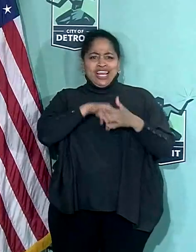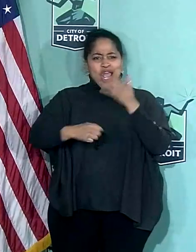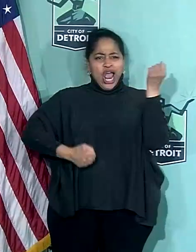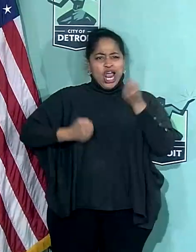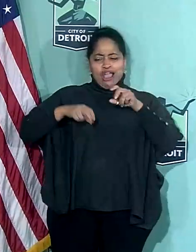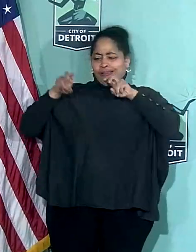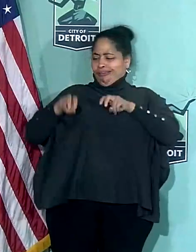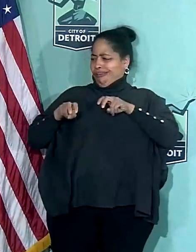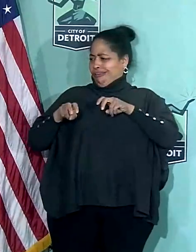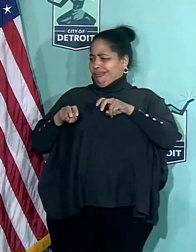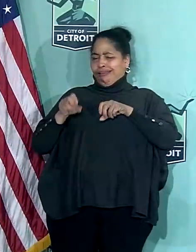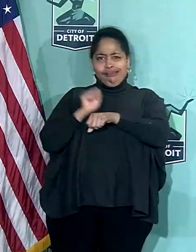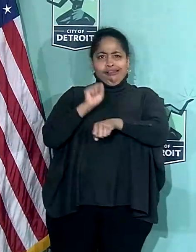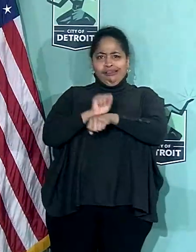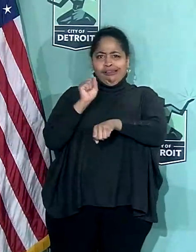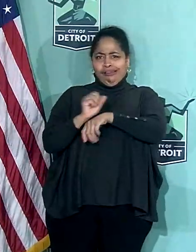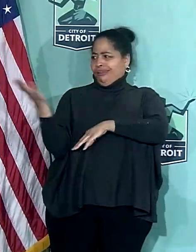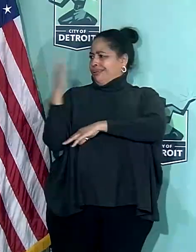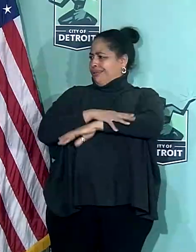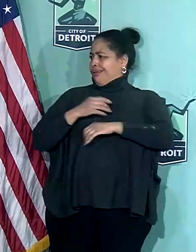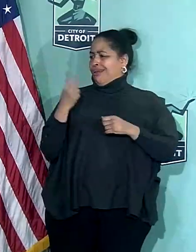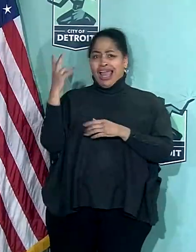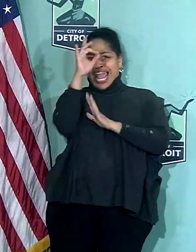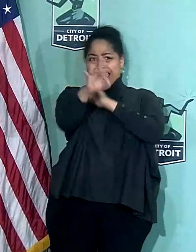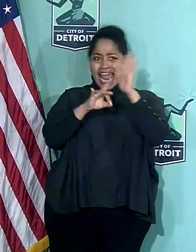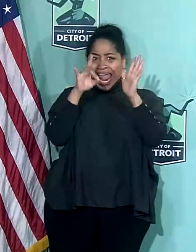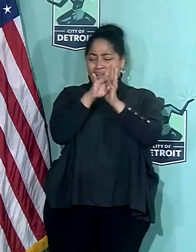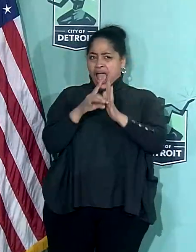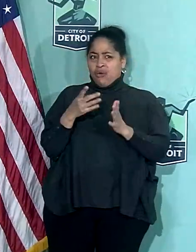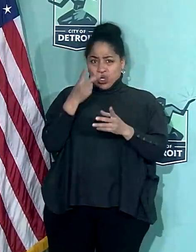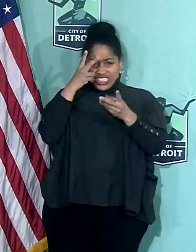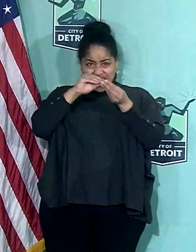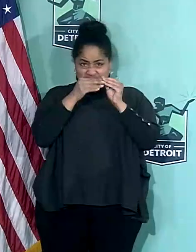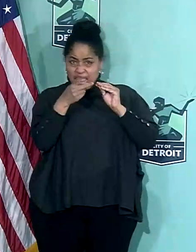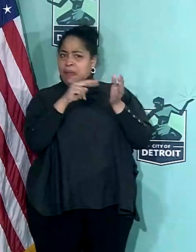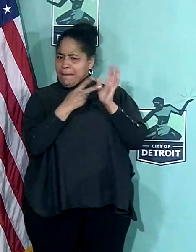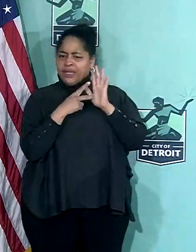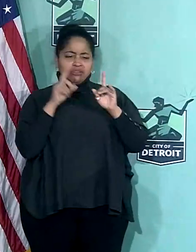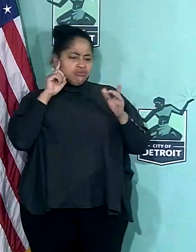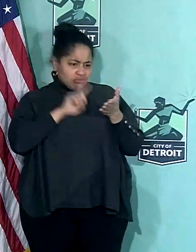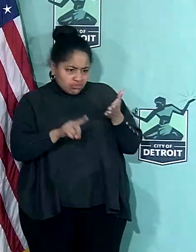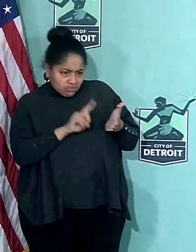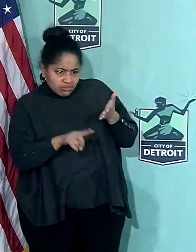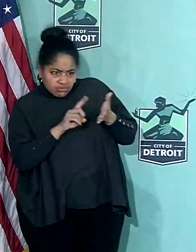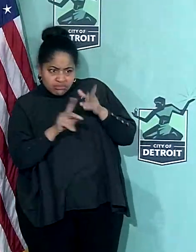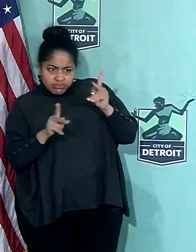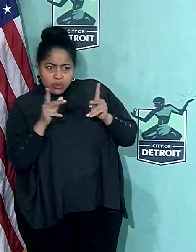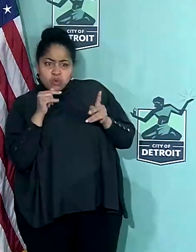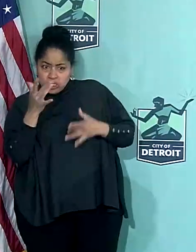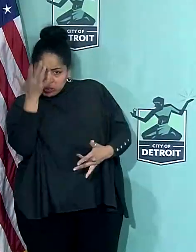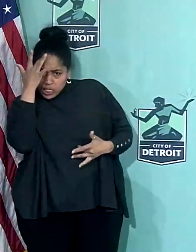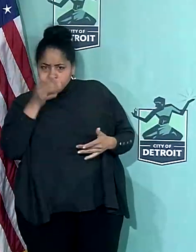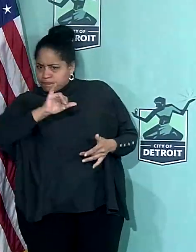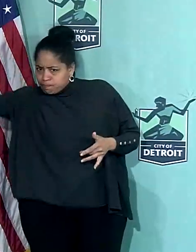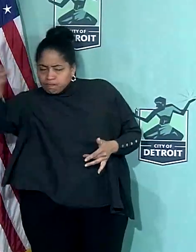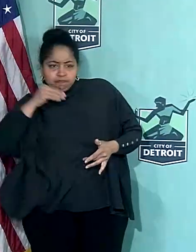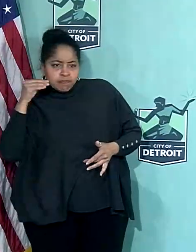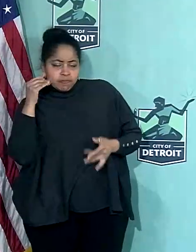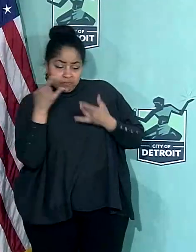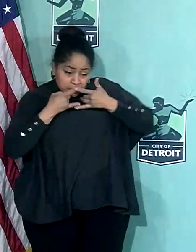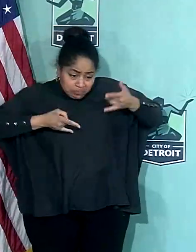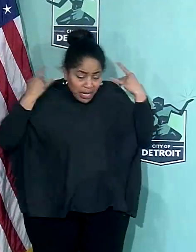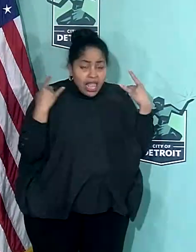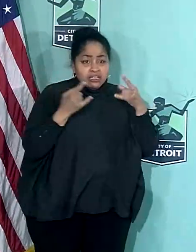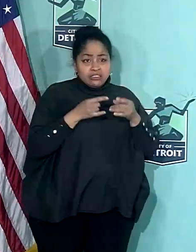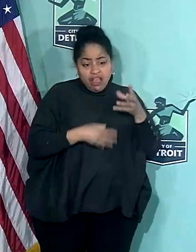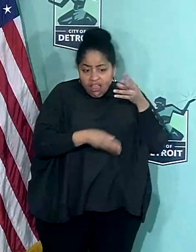same car. Okay, when you see an infection rate like that, it means we screen the infectious folks out, and we had masks